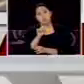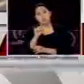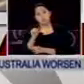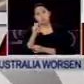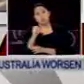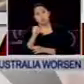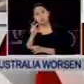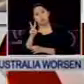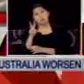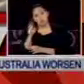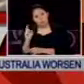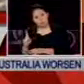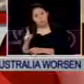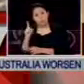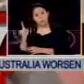089-121-021-681,